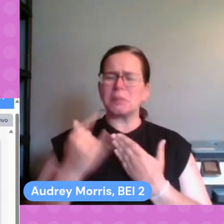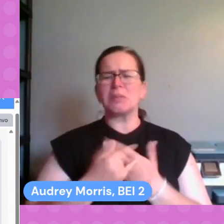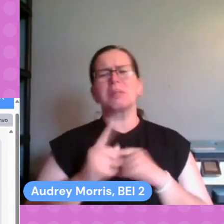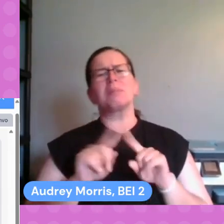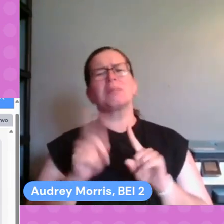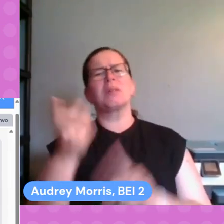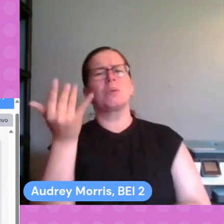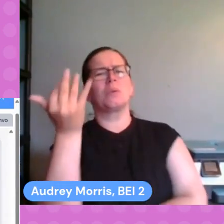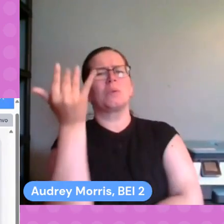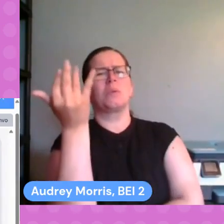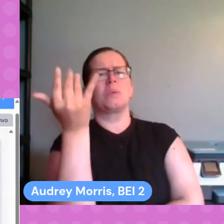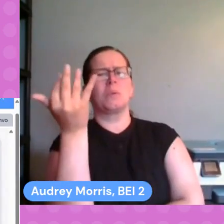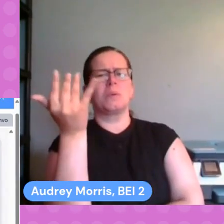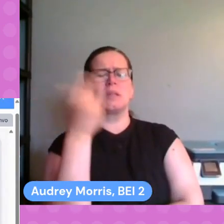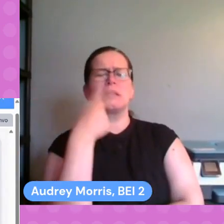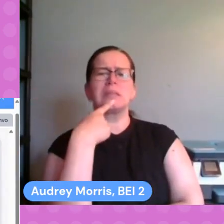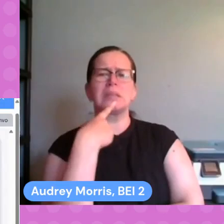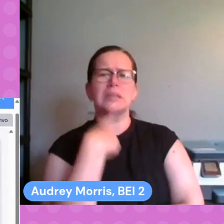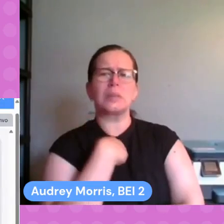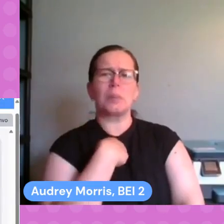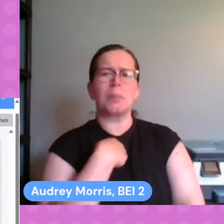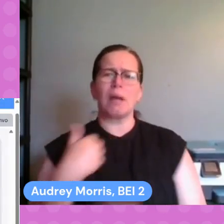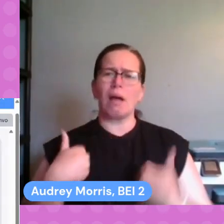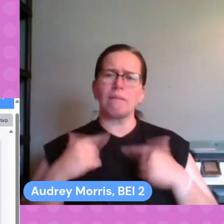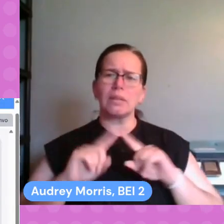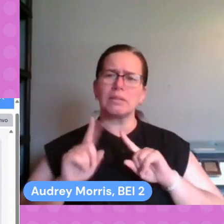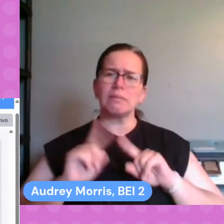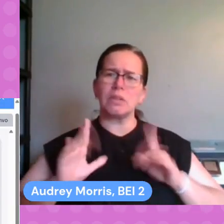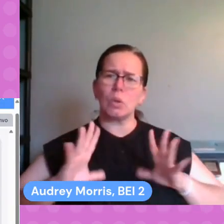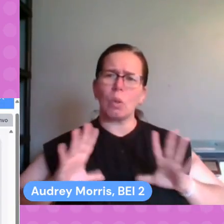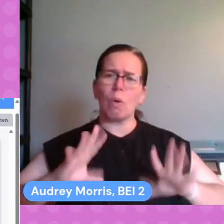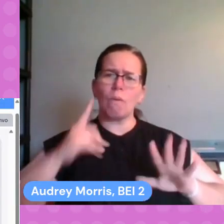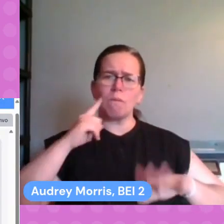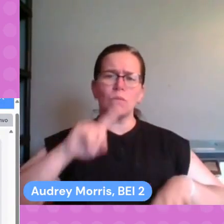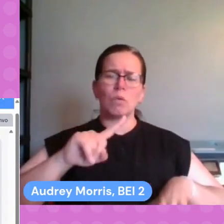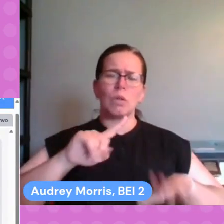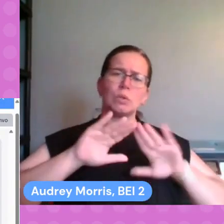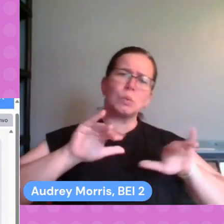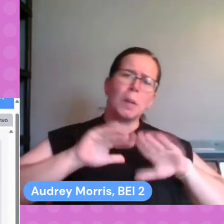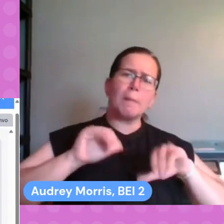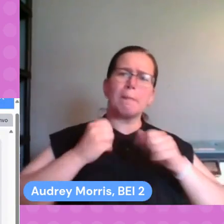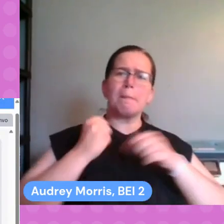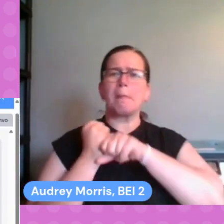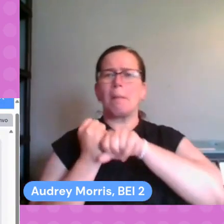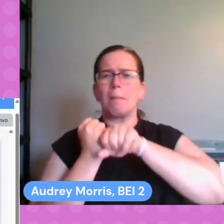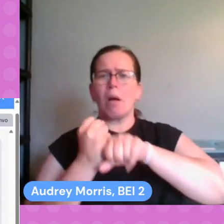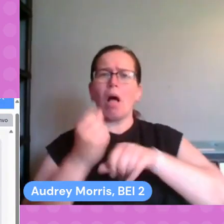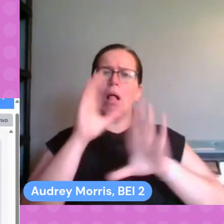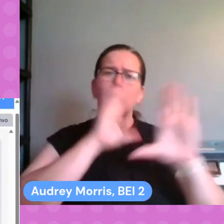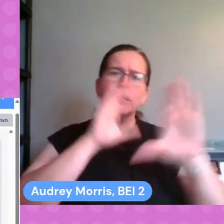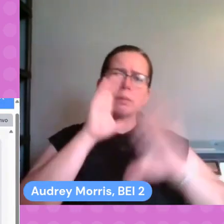on. It said it has different outfits for swimming, playing baseball, and exploring a desert. But